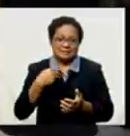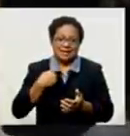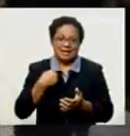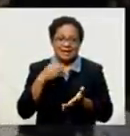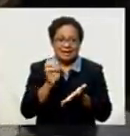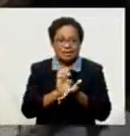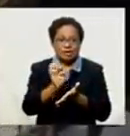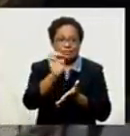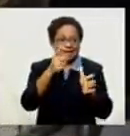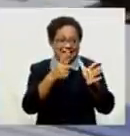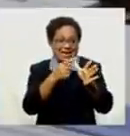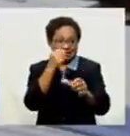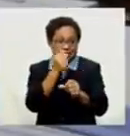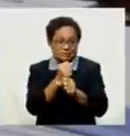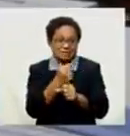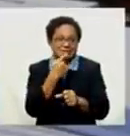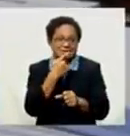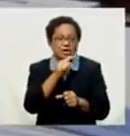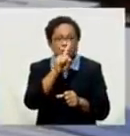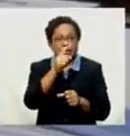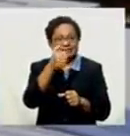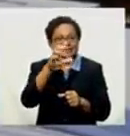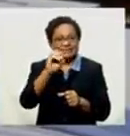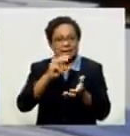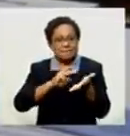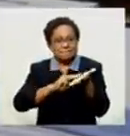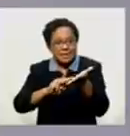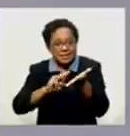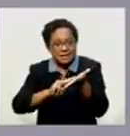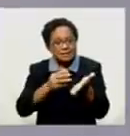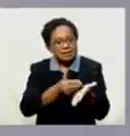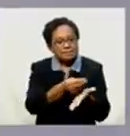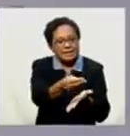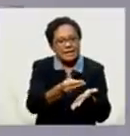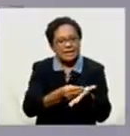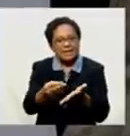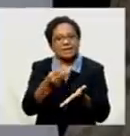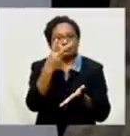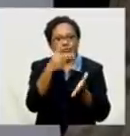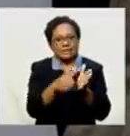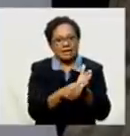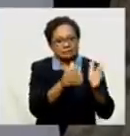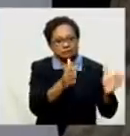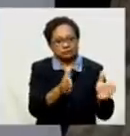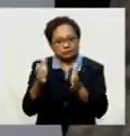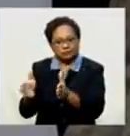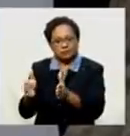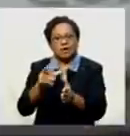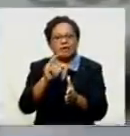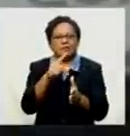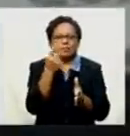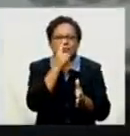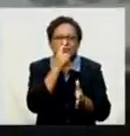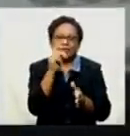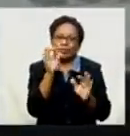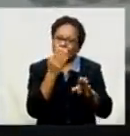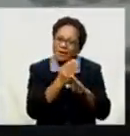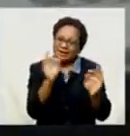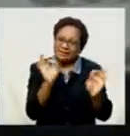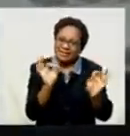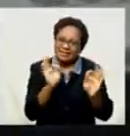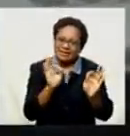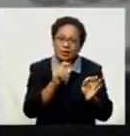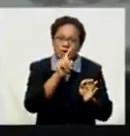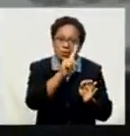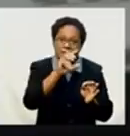Aya Syed Kayum says $160 million has been paid out in 2 phases of unemployment benefits. Syed Kayum says